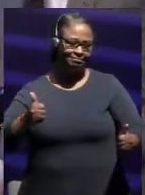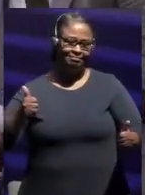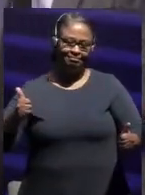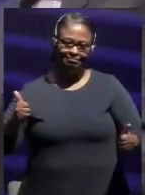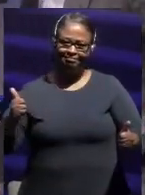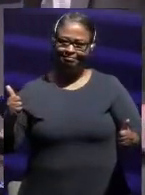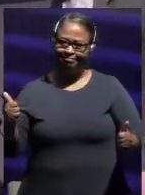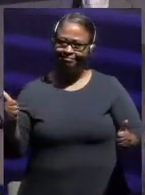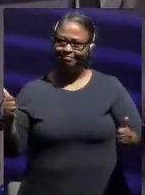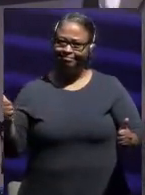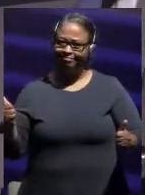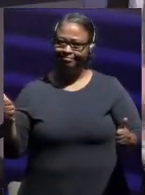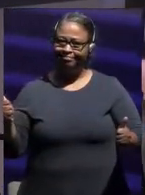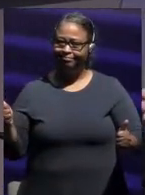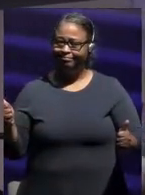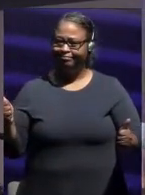drifting